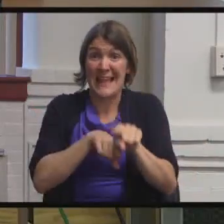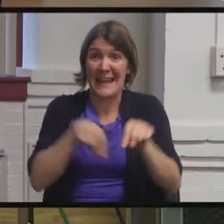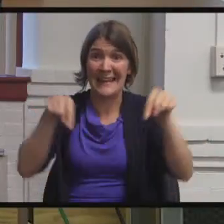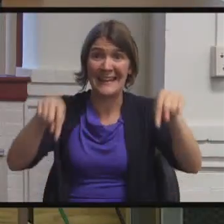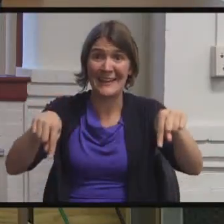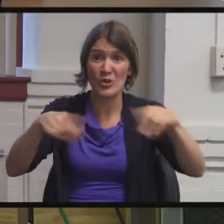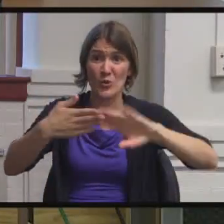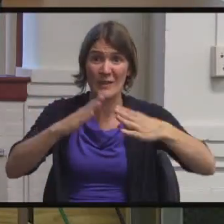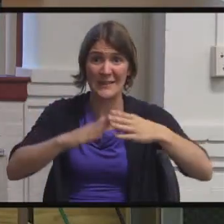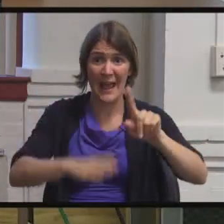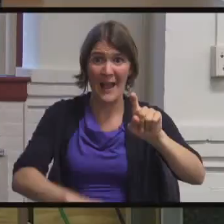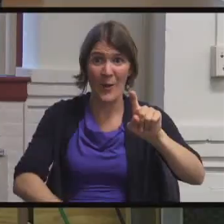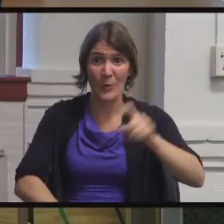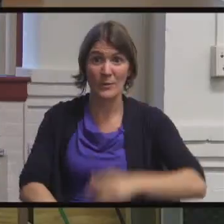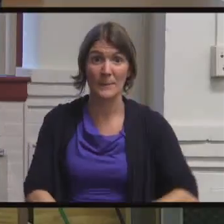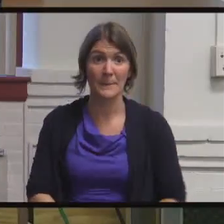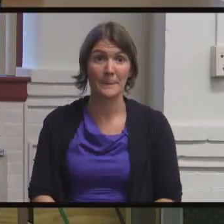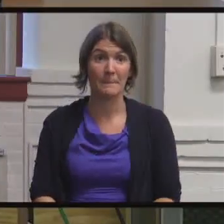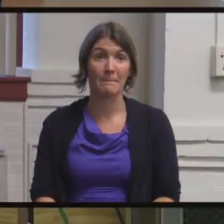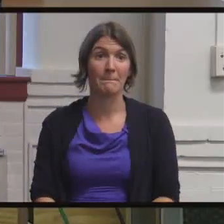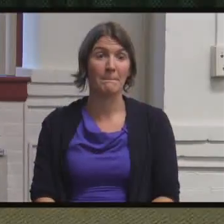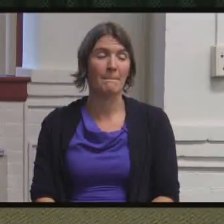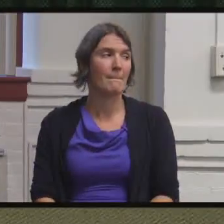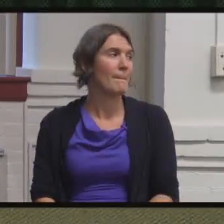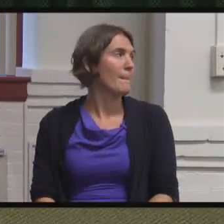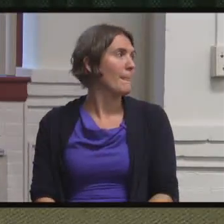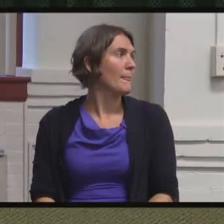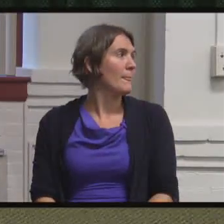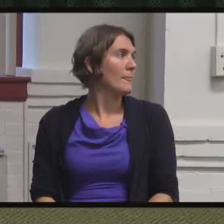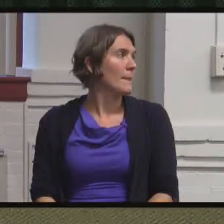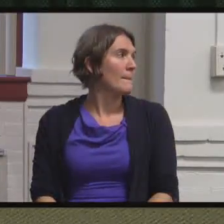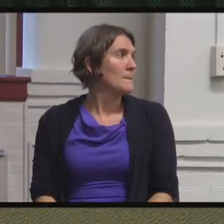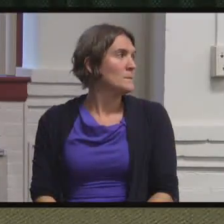is the thing. So